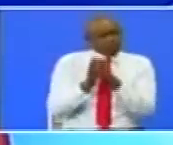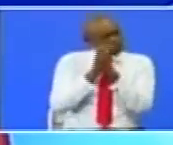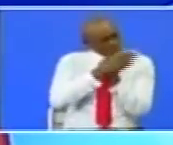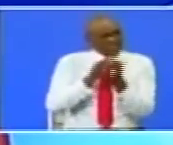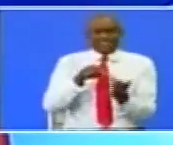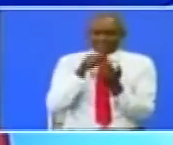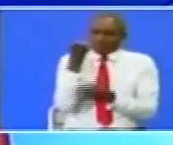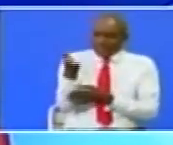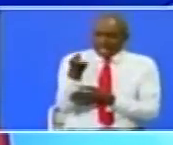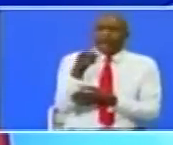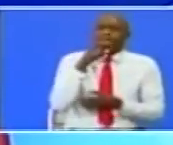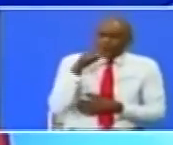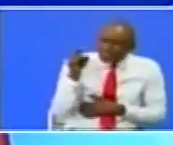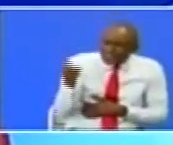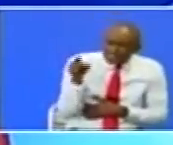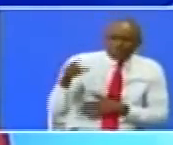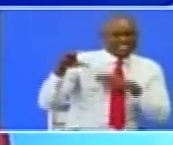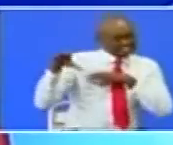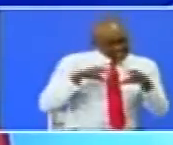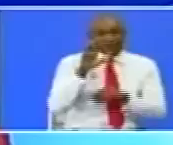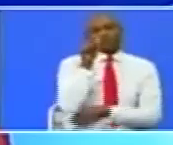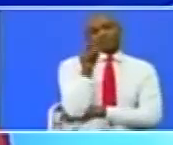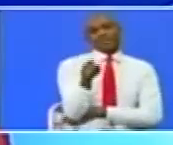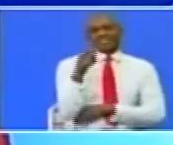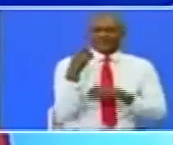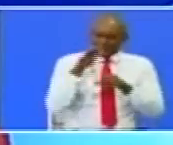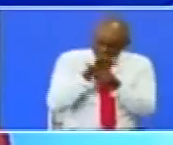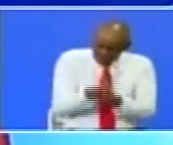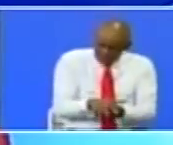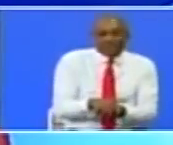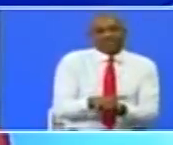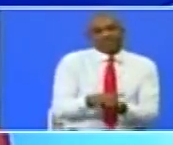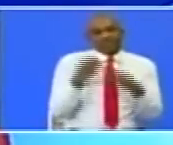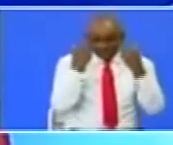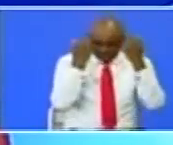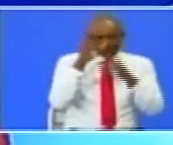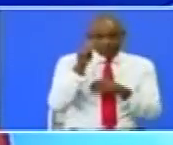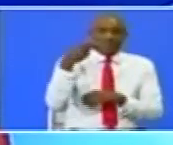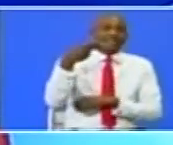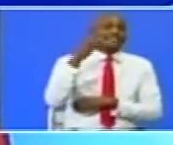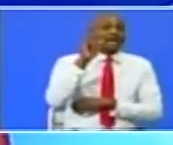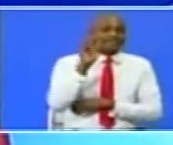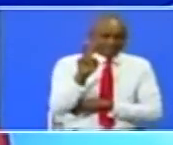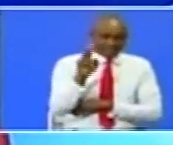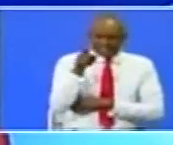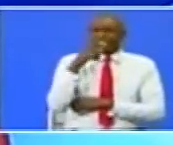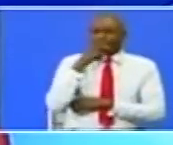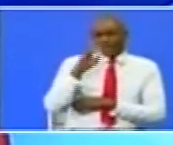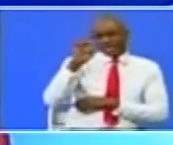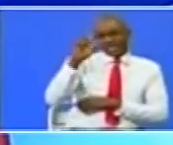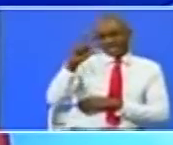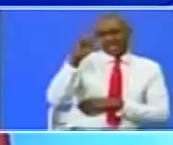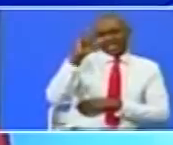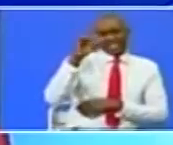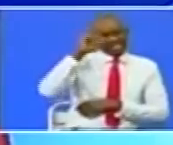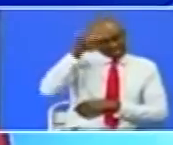boy who may have become the latest victim of stigma against those living with HIV. Elijah Zachary Lemayian